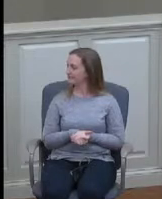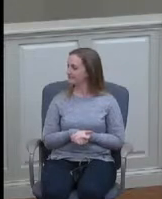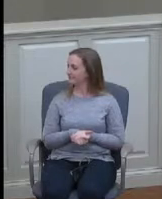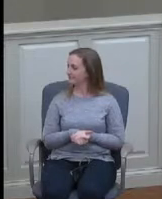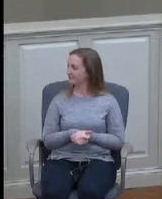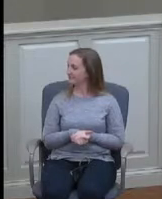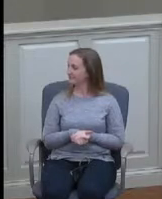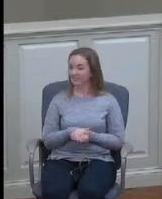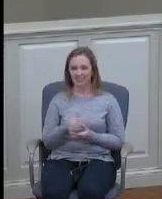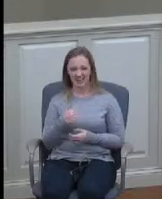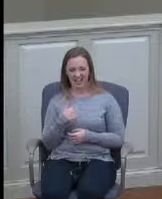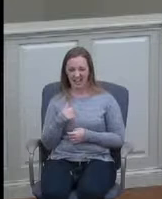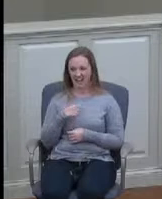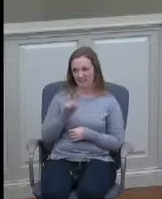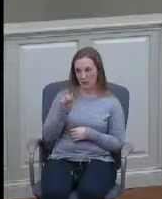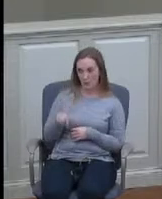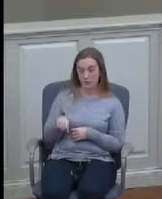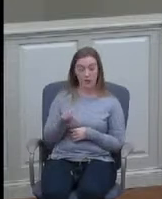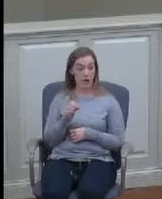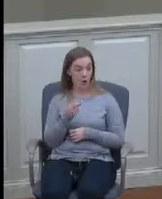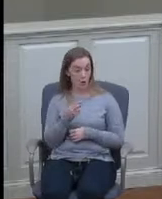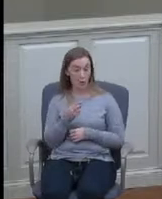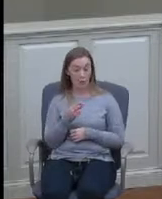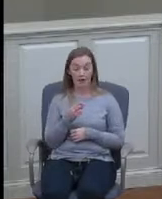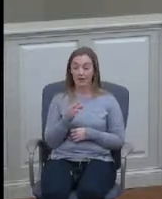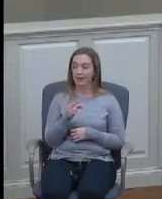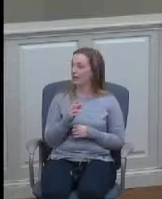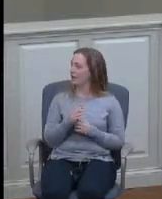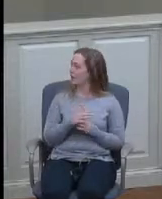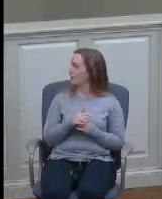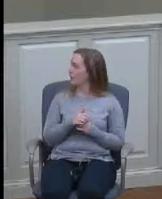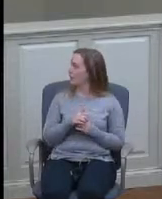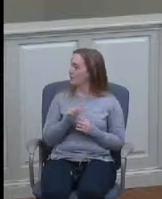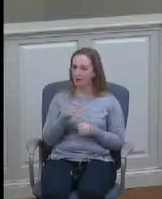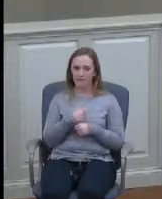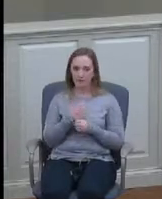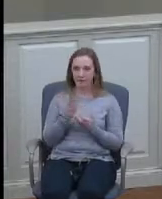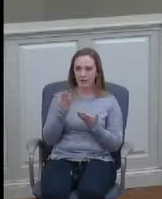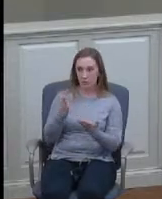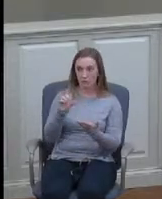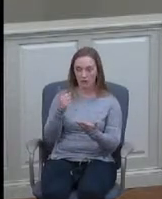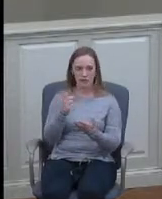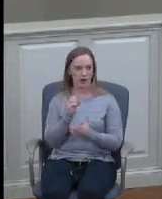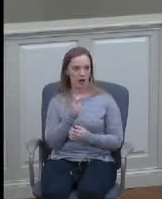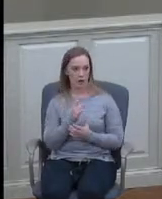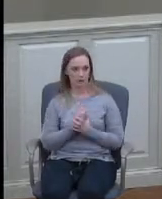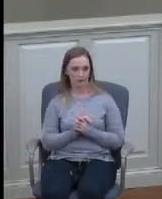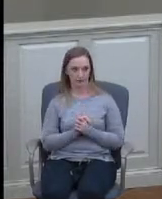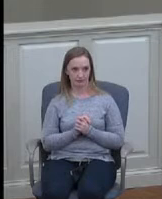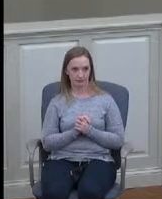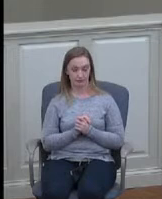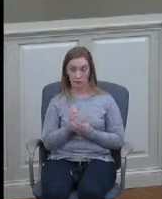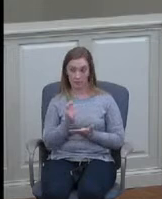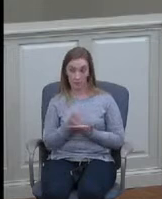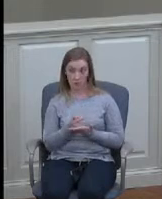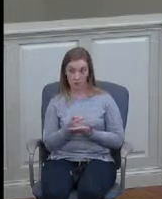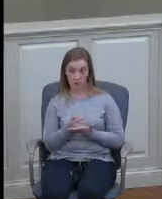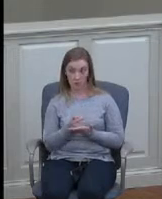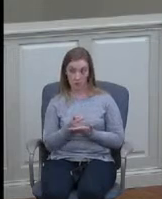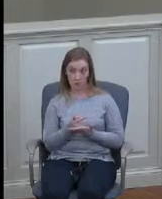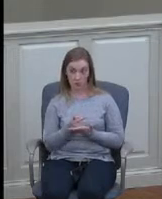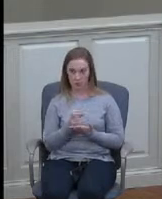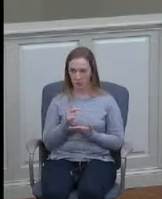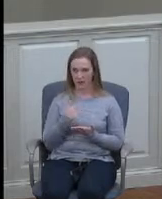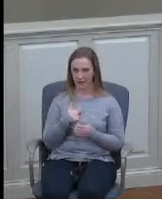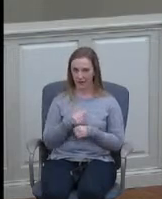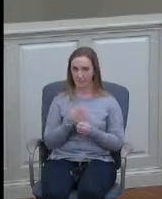We're waiting to. Well, So if I wait, ever have wait. Make a motion first. Make a motion first. Make a motion first. To approve? Yes. Or I'll make a